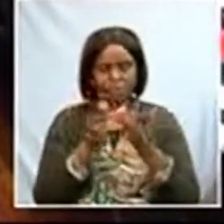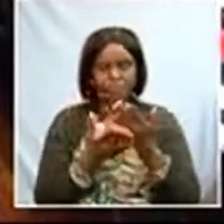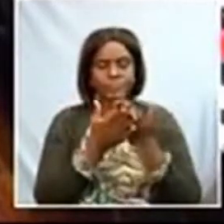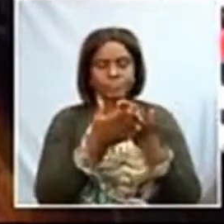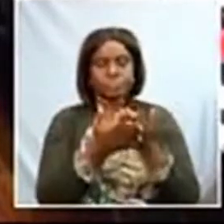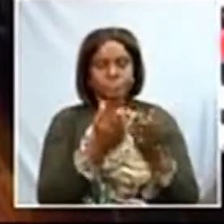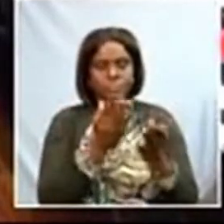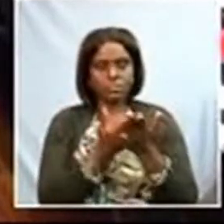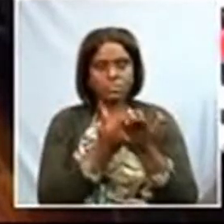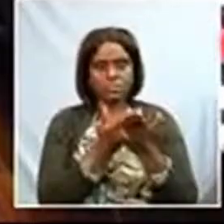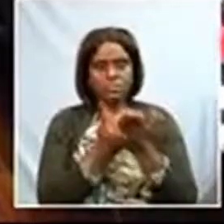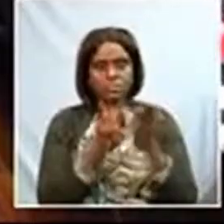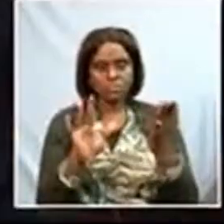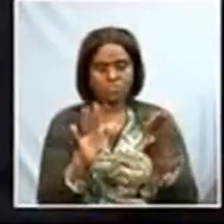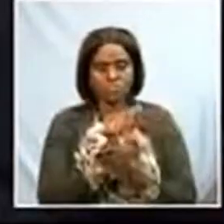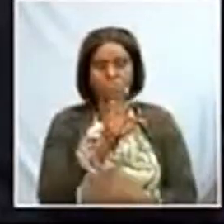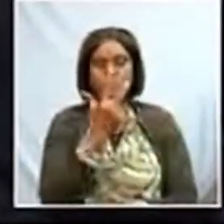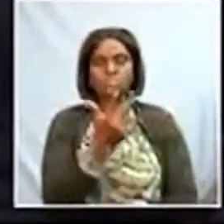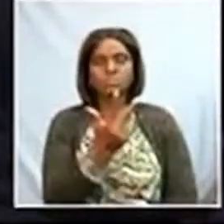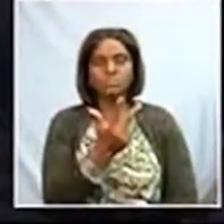submission, page 3